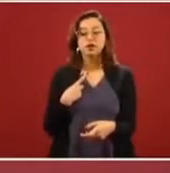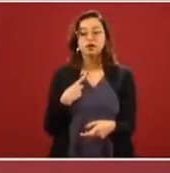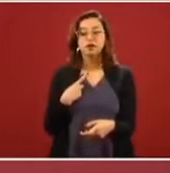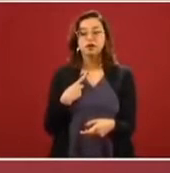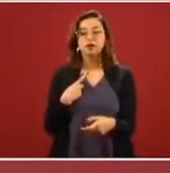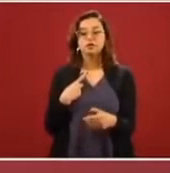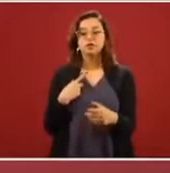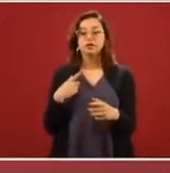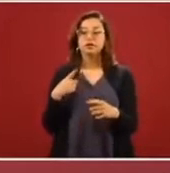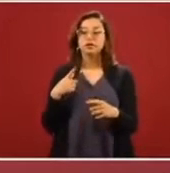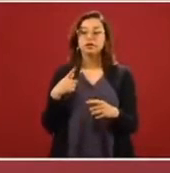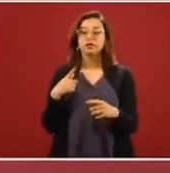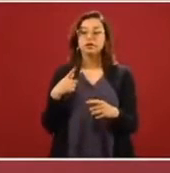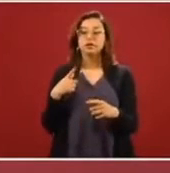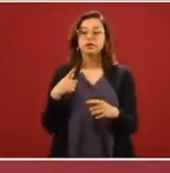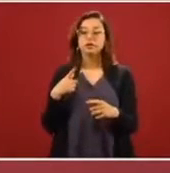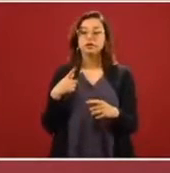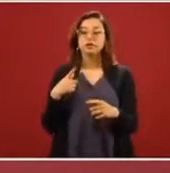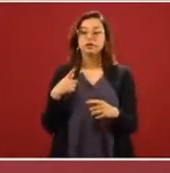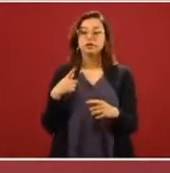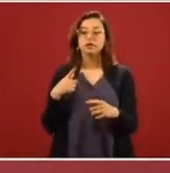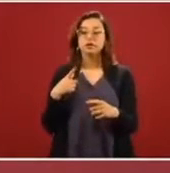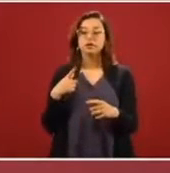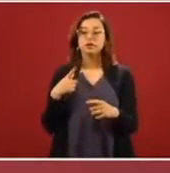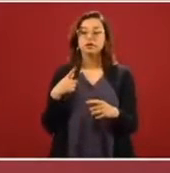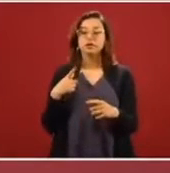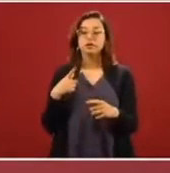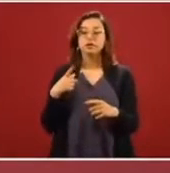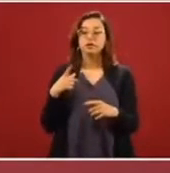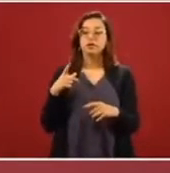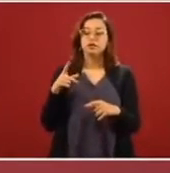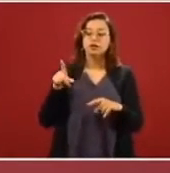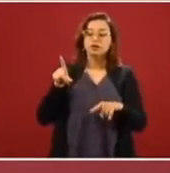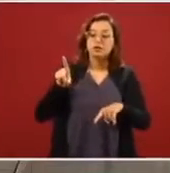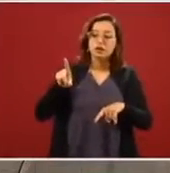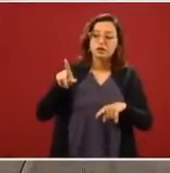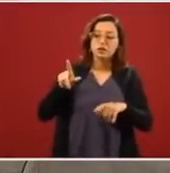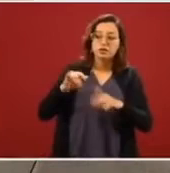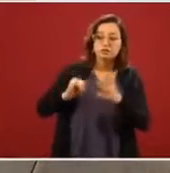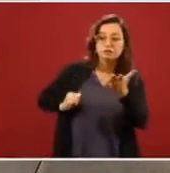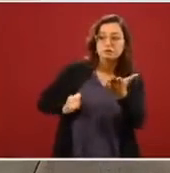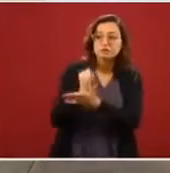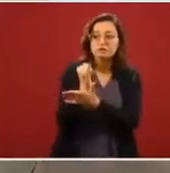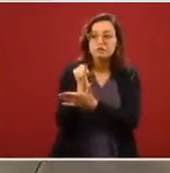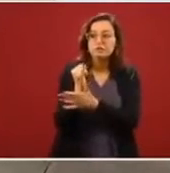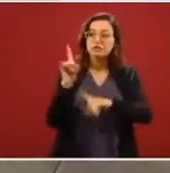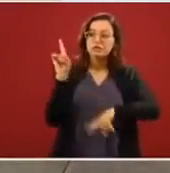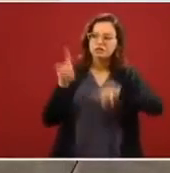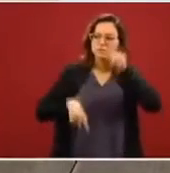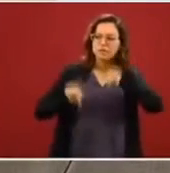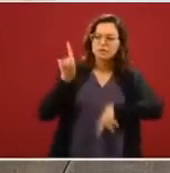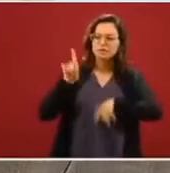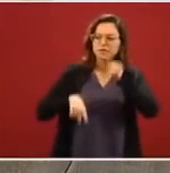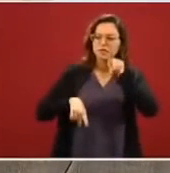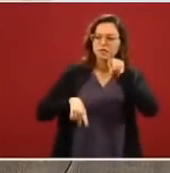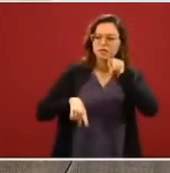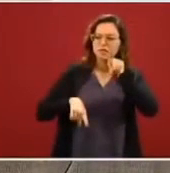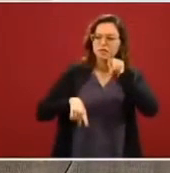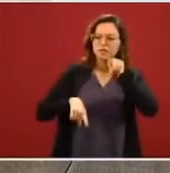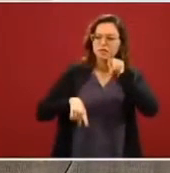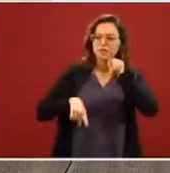el riesgo, according to the risk, tanto en términos de la magnitud, en términos del tamaño del